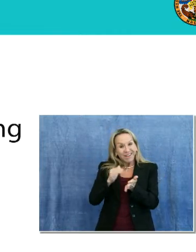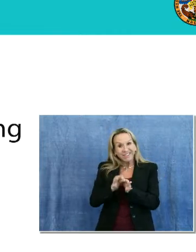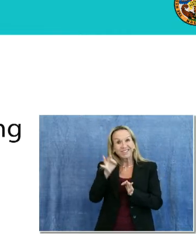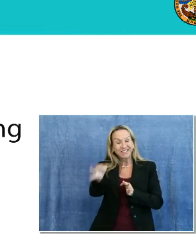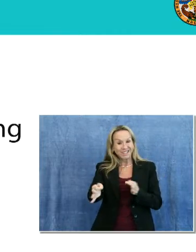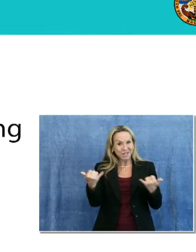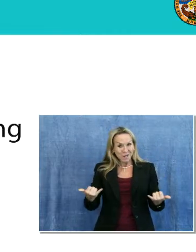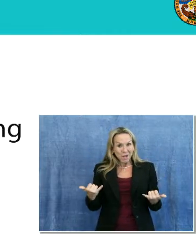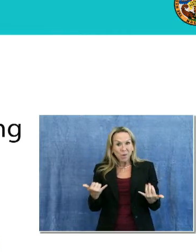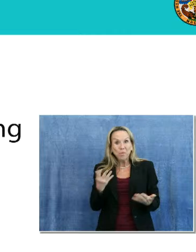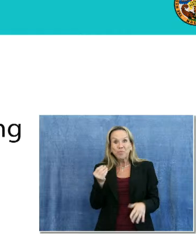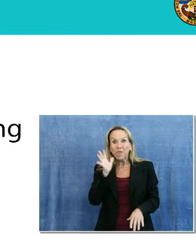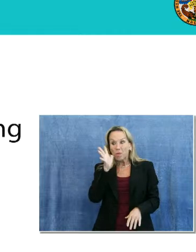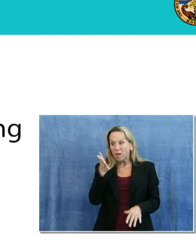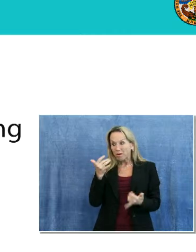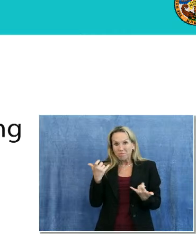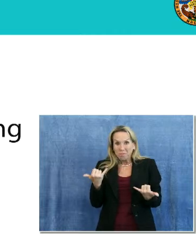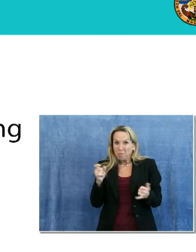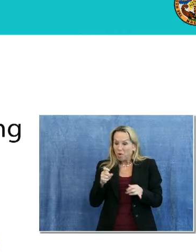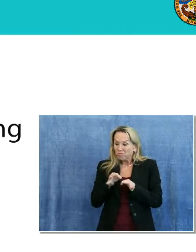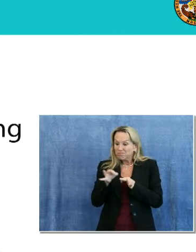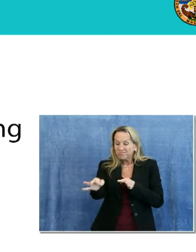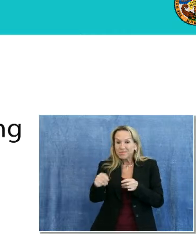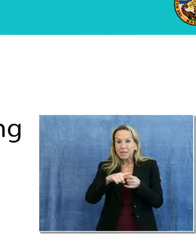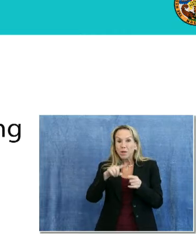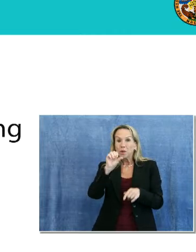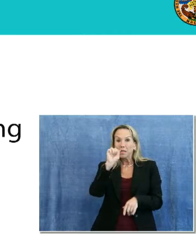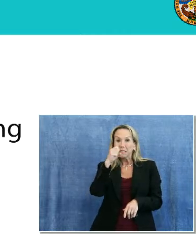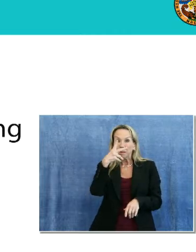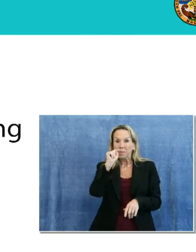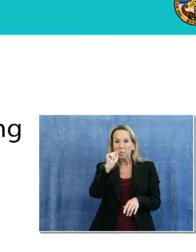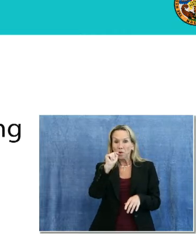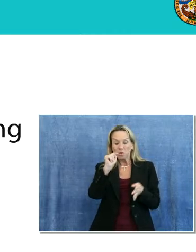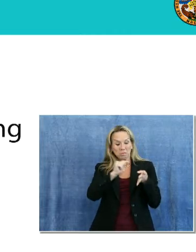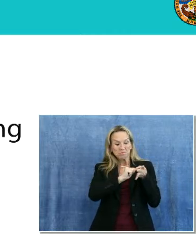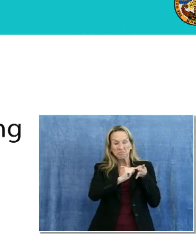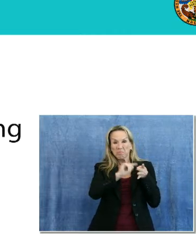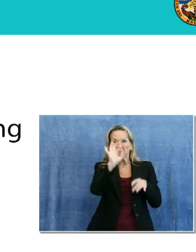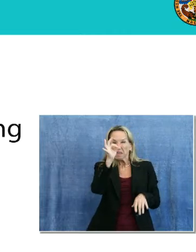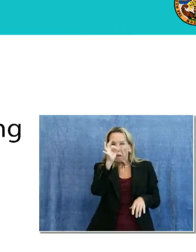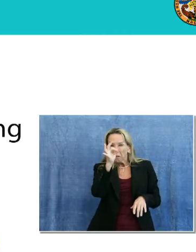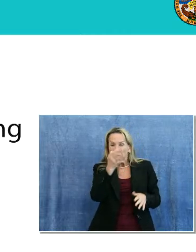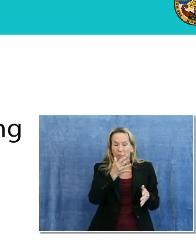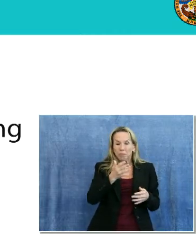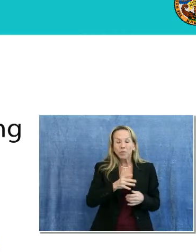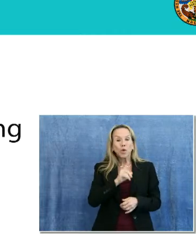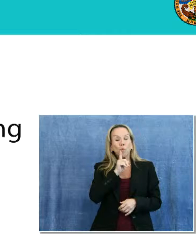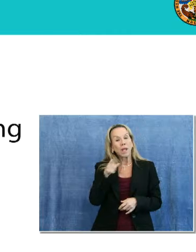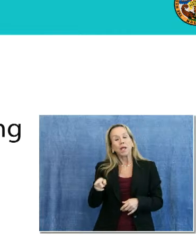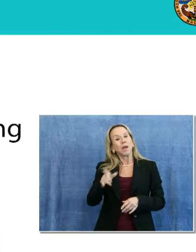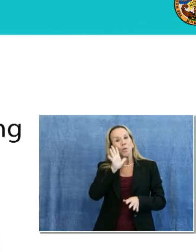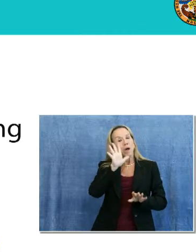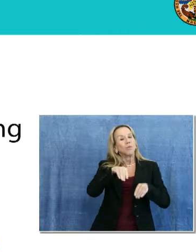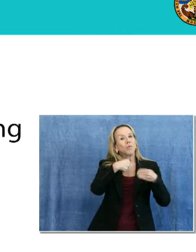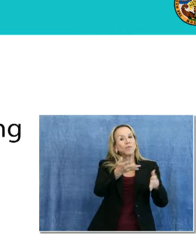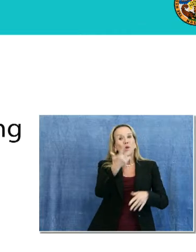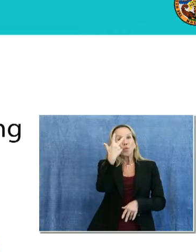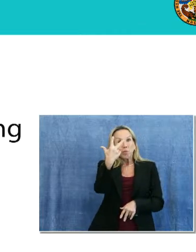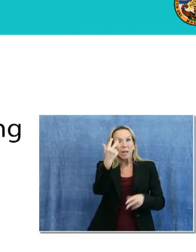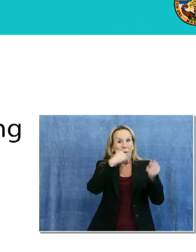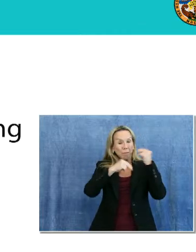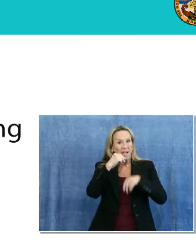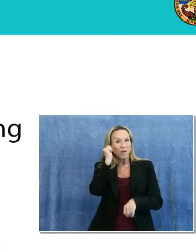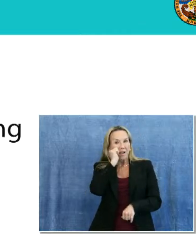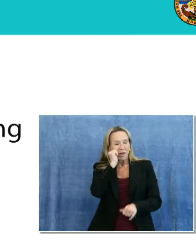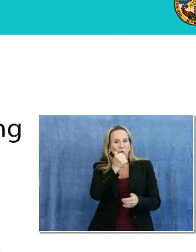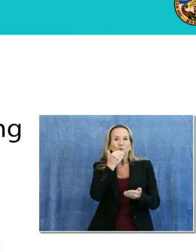currently scheduled to run through September 9th. Currently, the program provides 3 nutritious meals a day to over